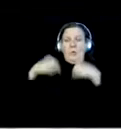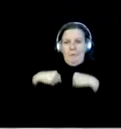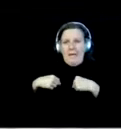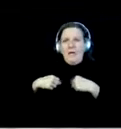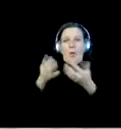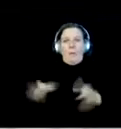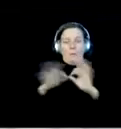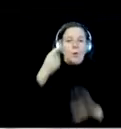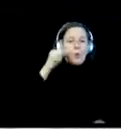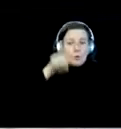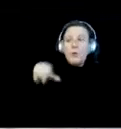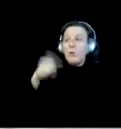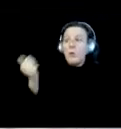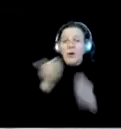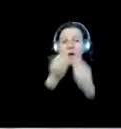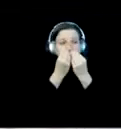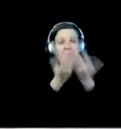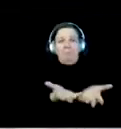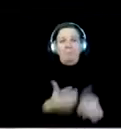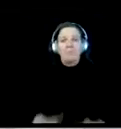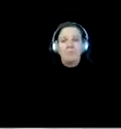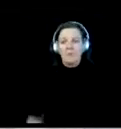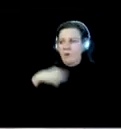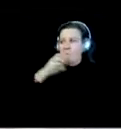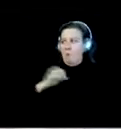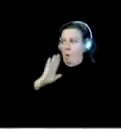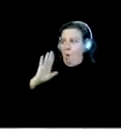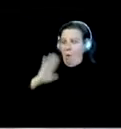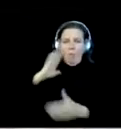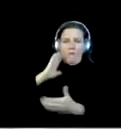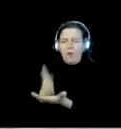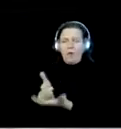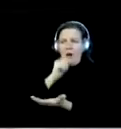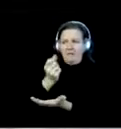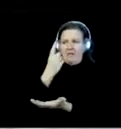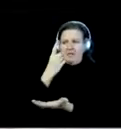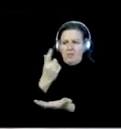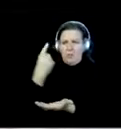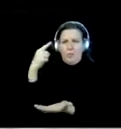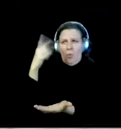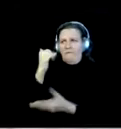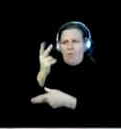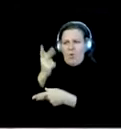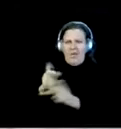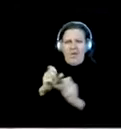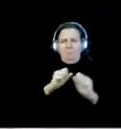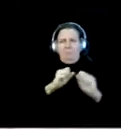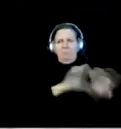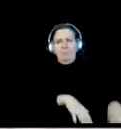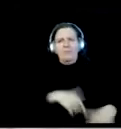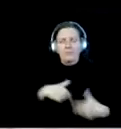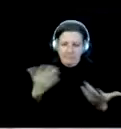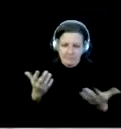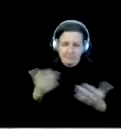have no connection to photographs or don't understand why anyone would keep them. And I think those are kind of